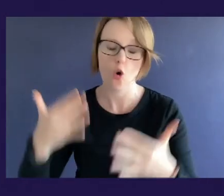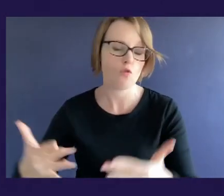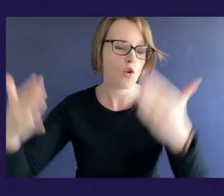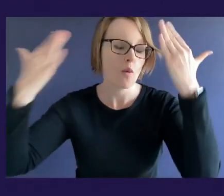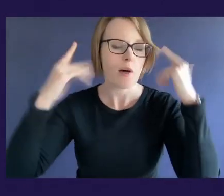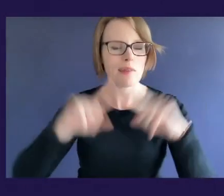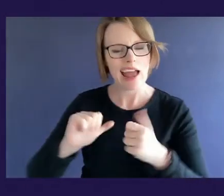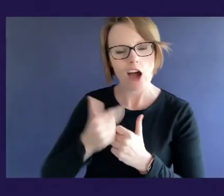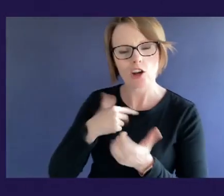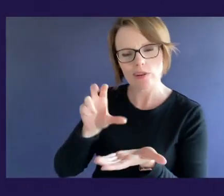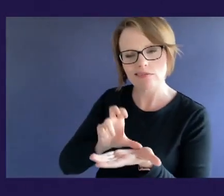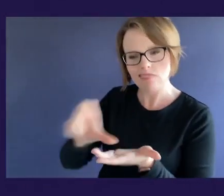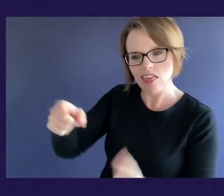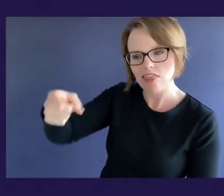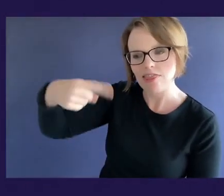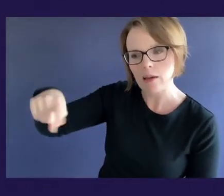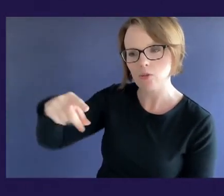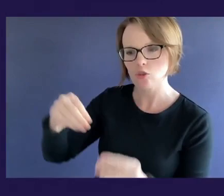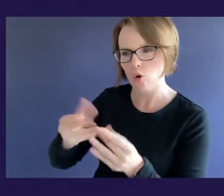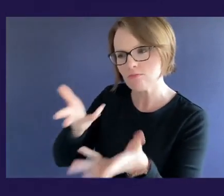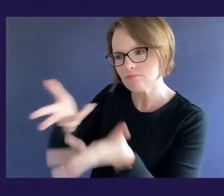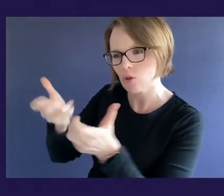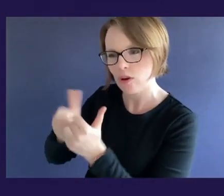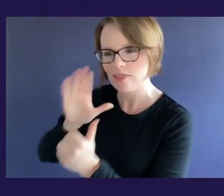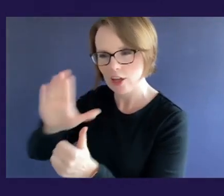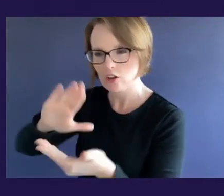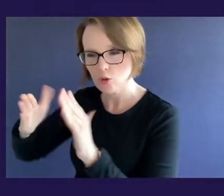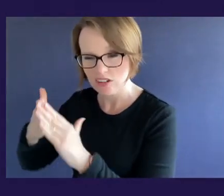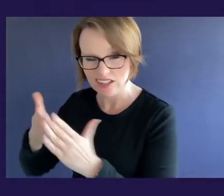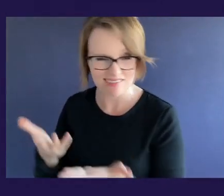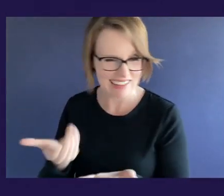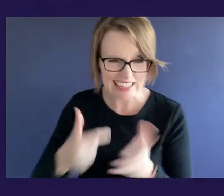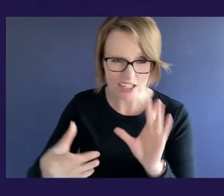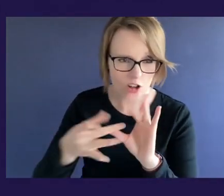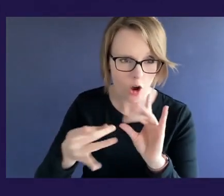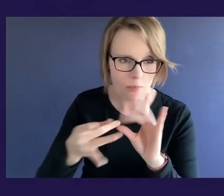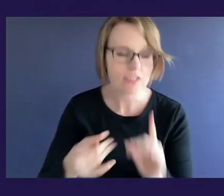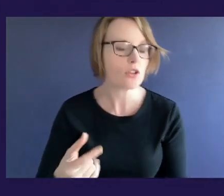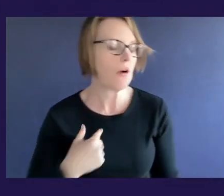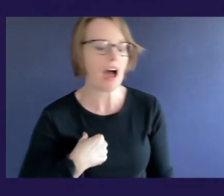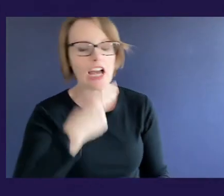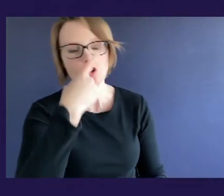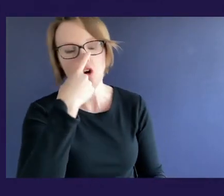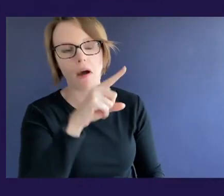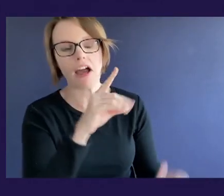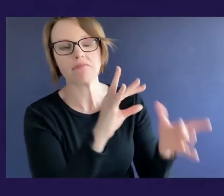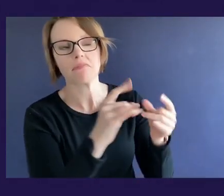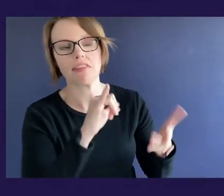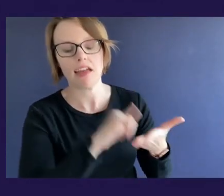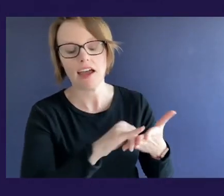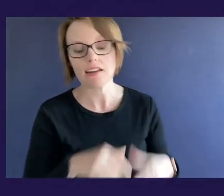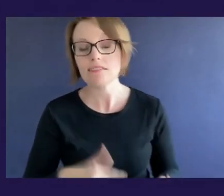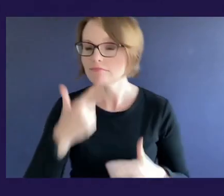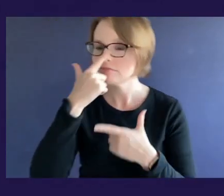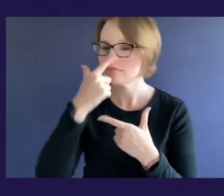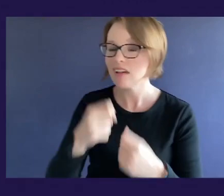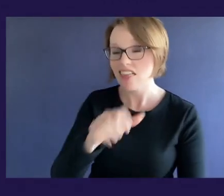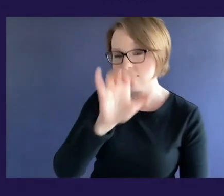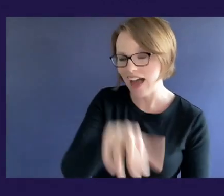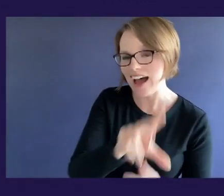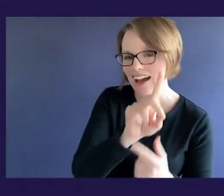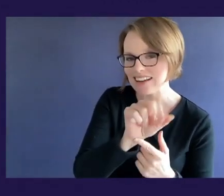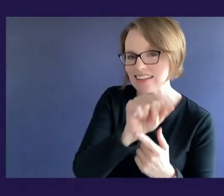that. I'll jump in here, Dr. Coe. It's interesting because that piece of data has